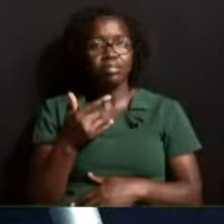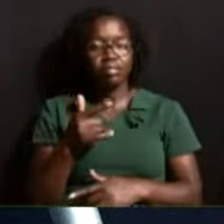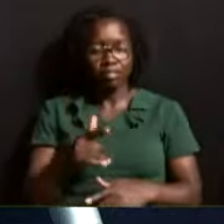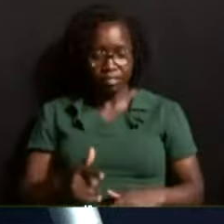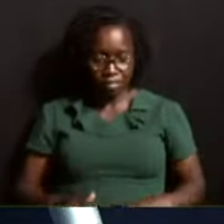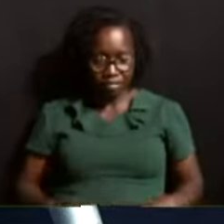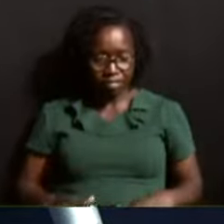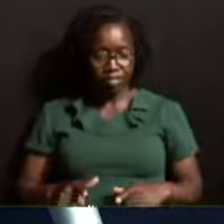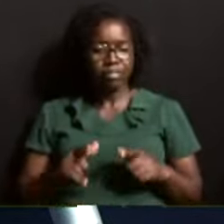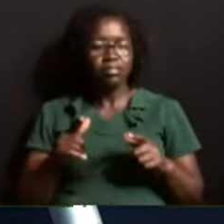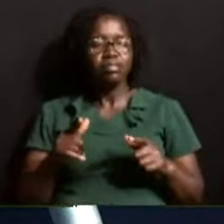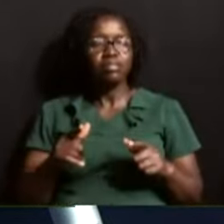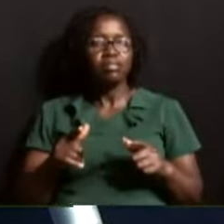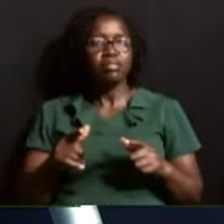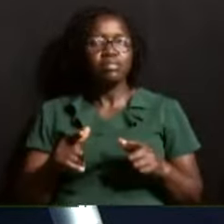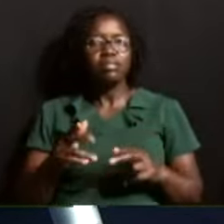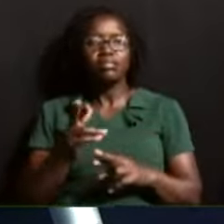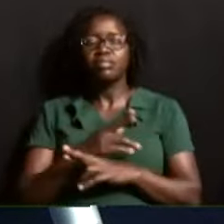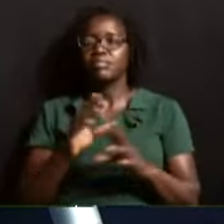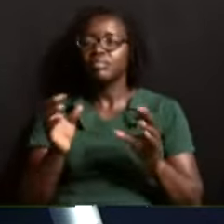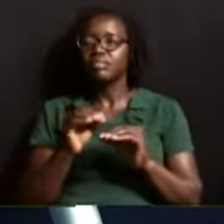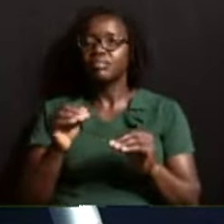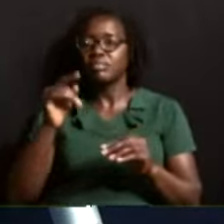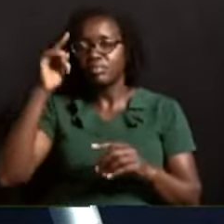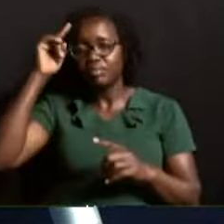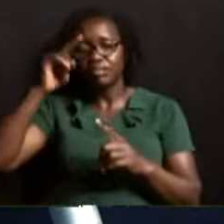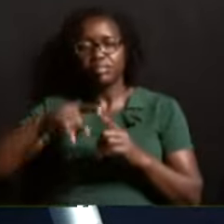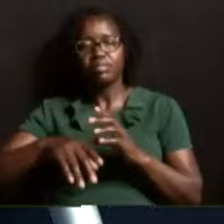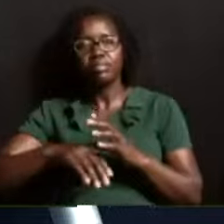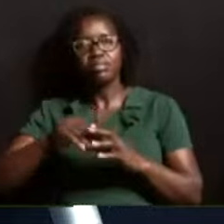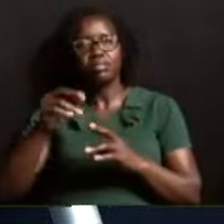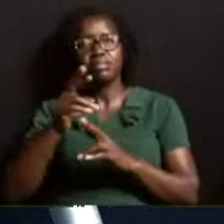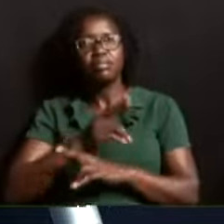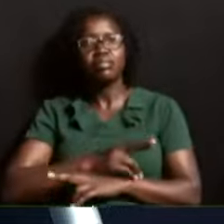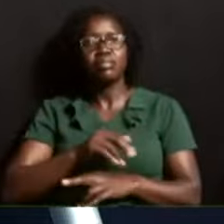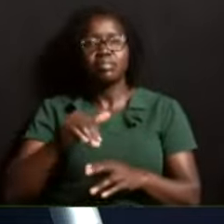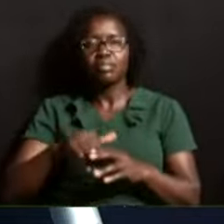lives are restless until we find rest in God.